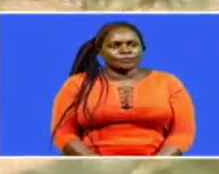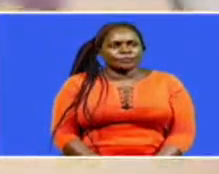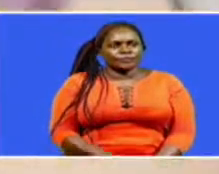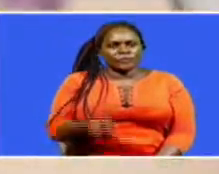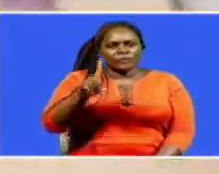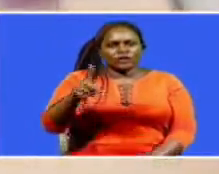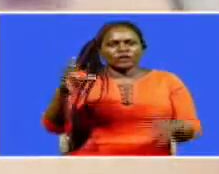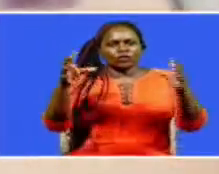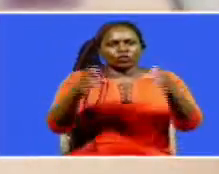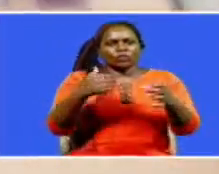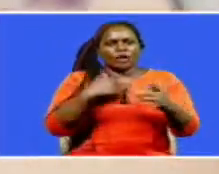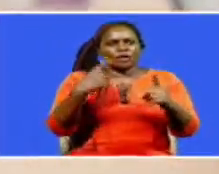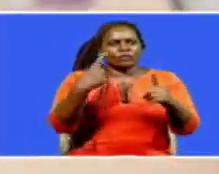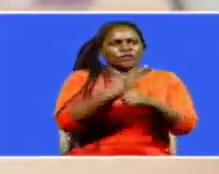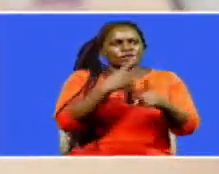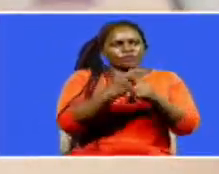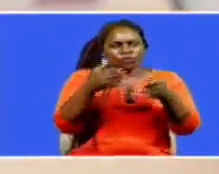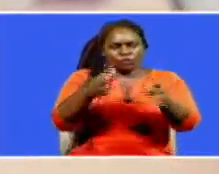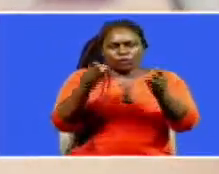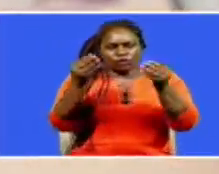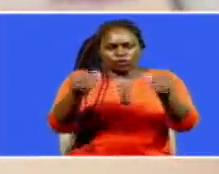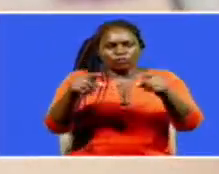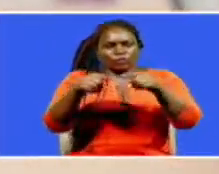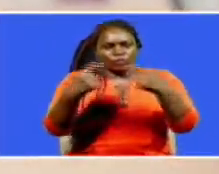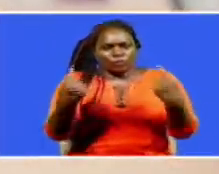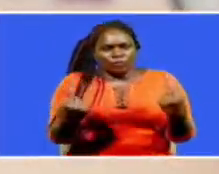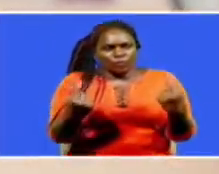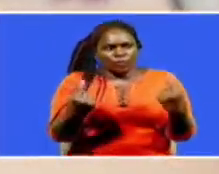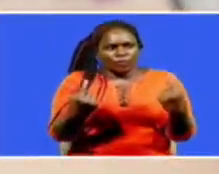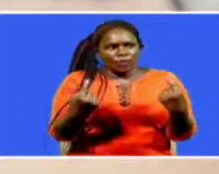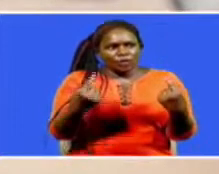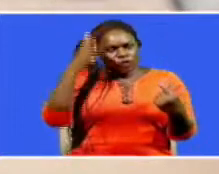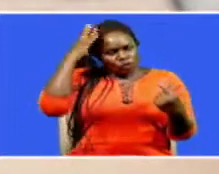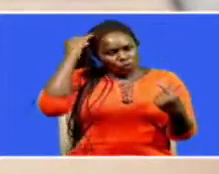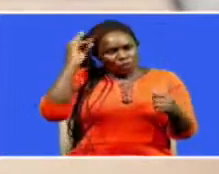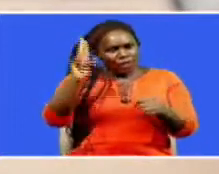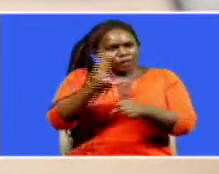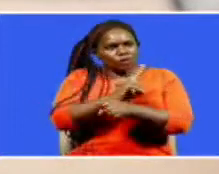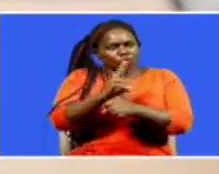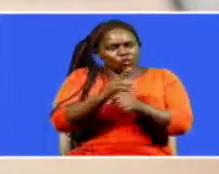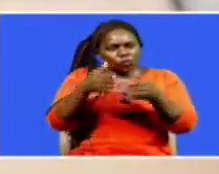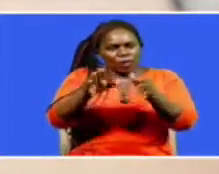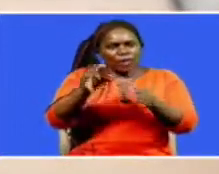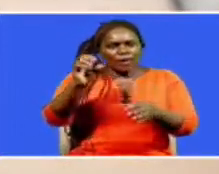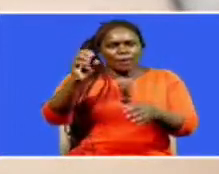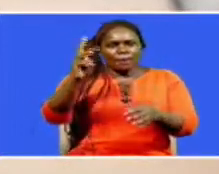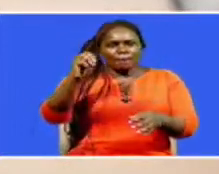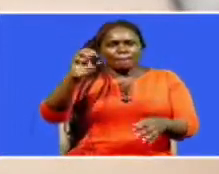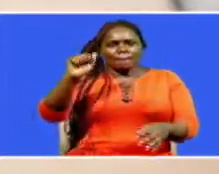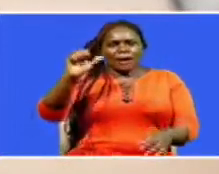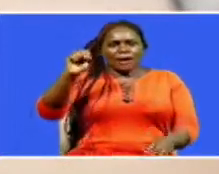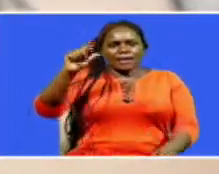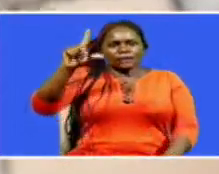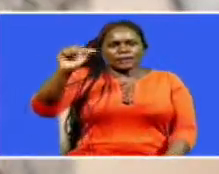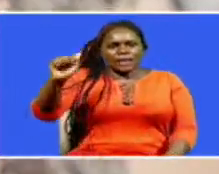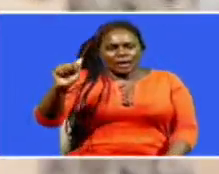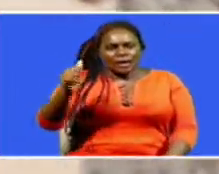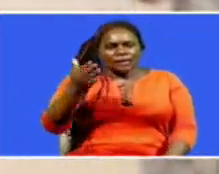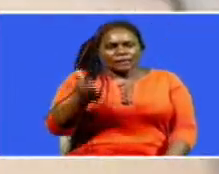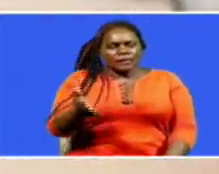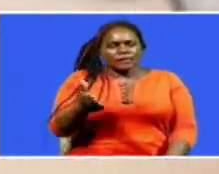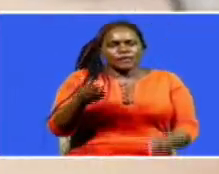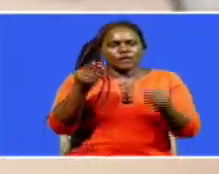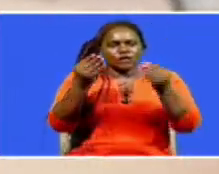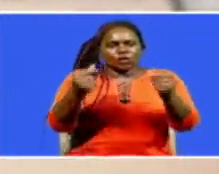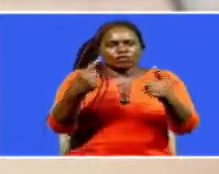Each community has different ways of solving conflicts. Somalis uses an approach known as Maslahi. Here, elders meet and